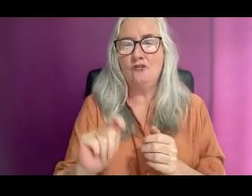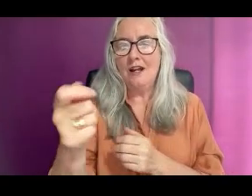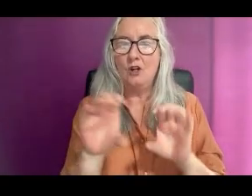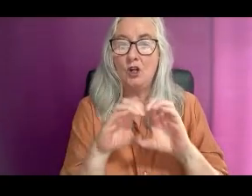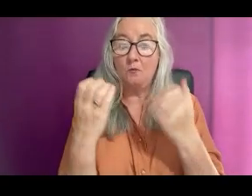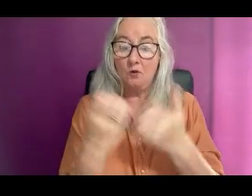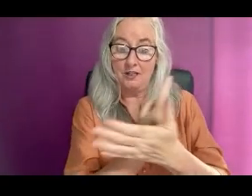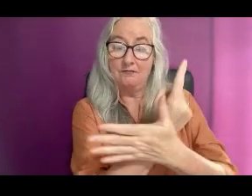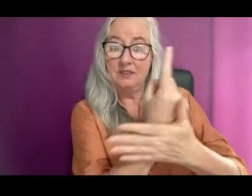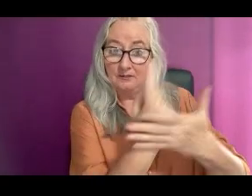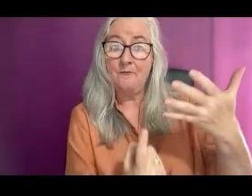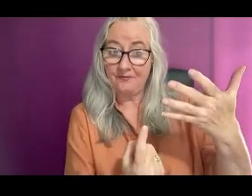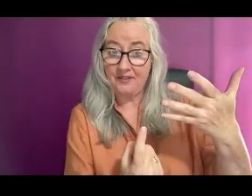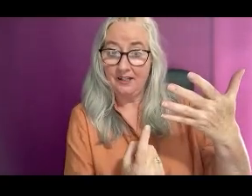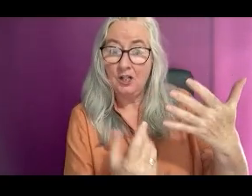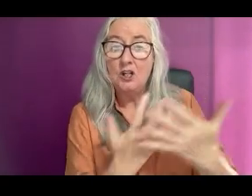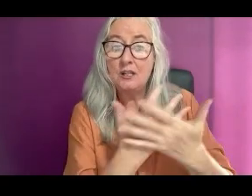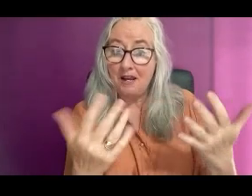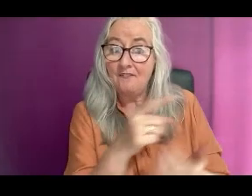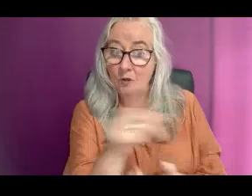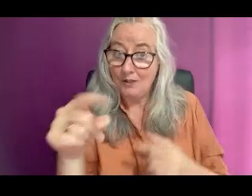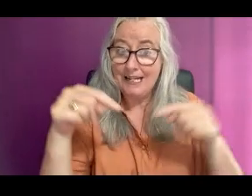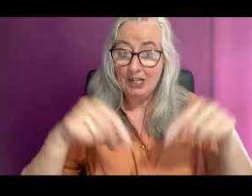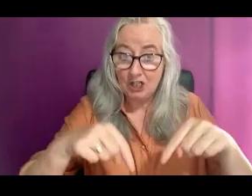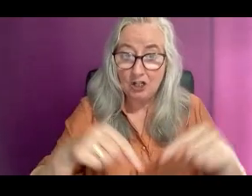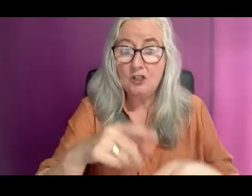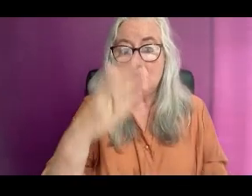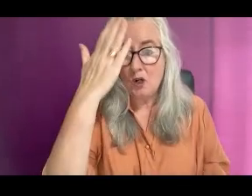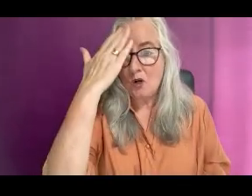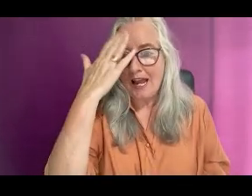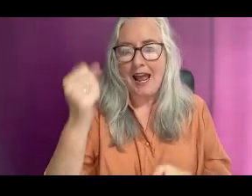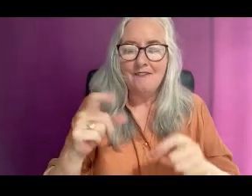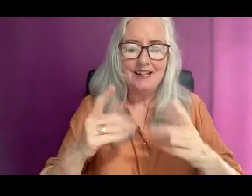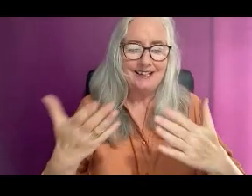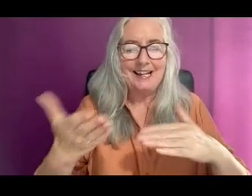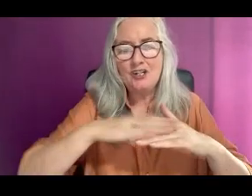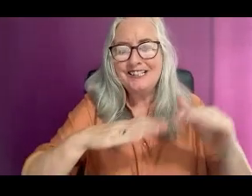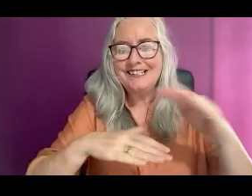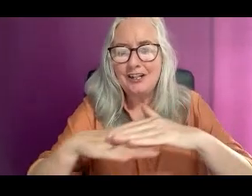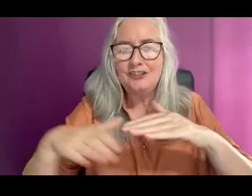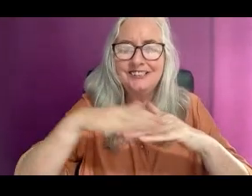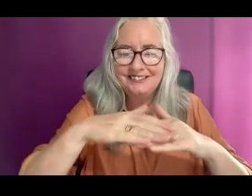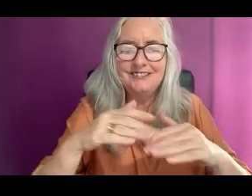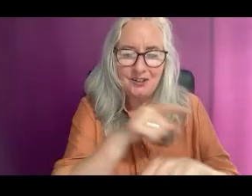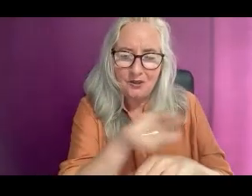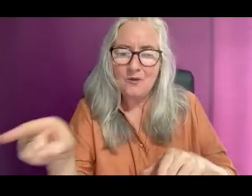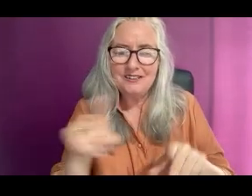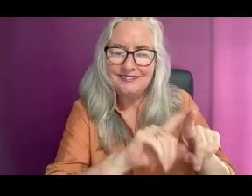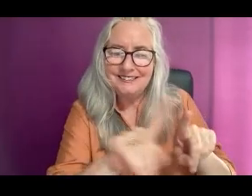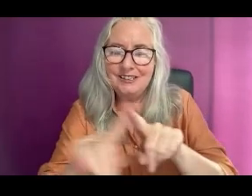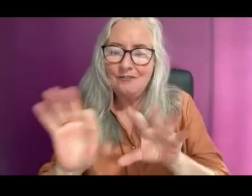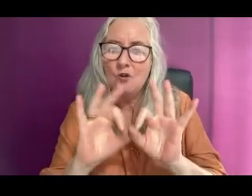And as many of you here probably know, that there is a lot of intersection between these groups as well, and we want to acknowledge that maybe